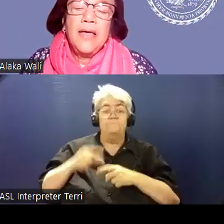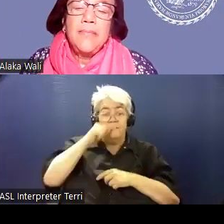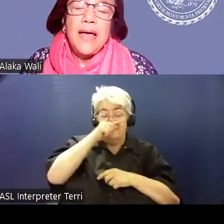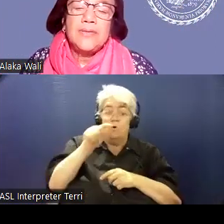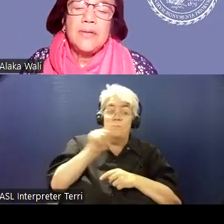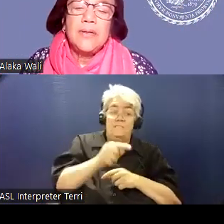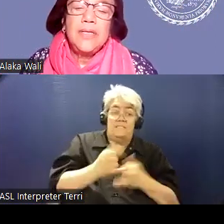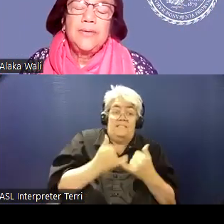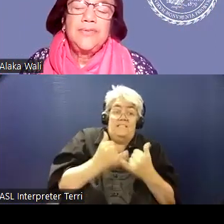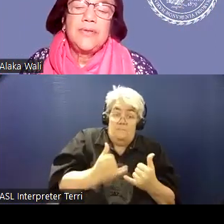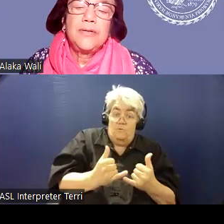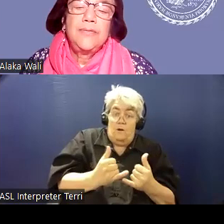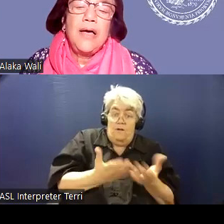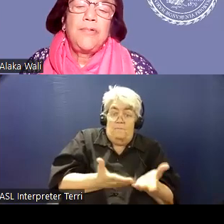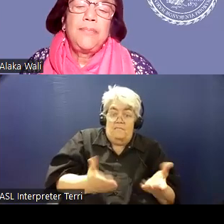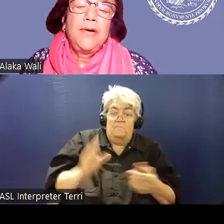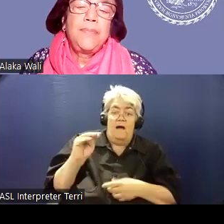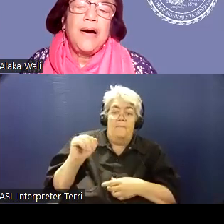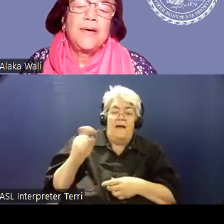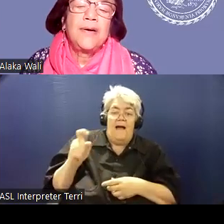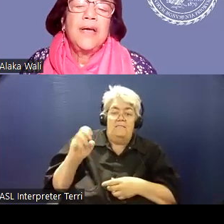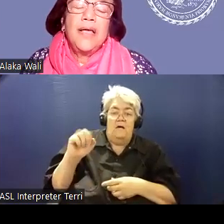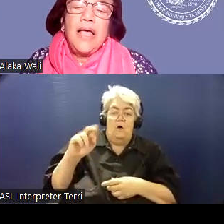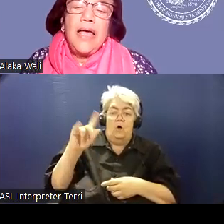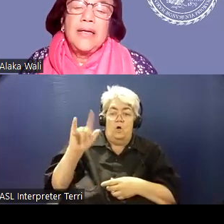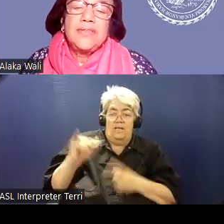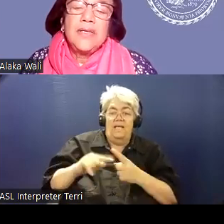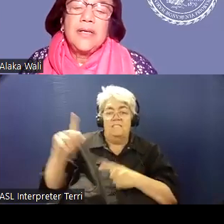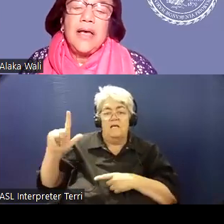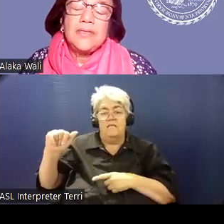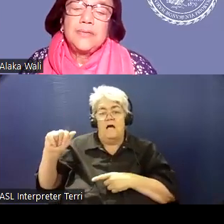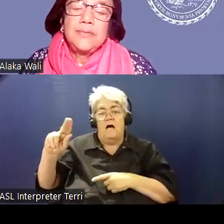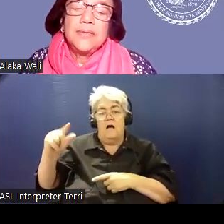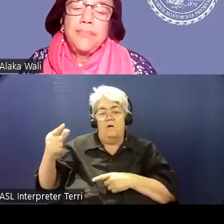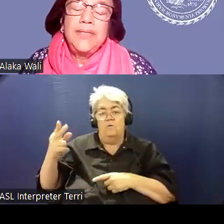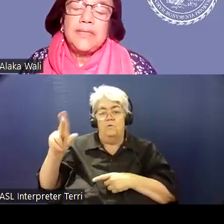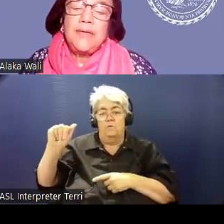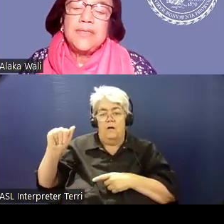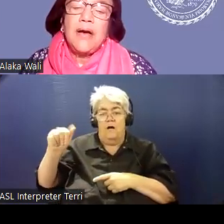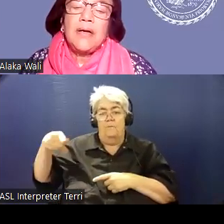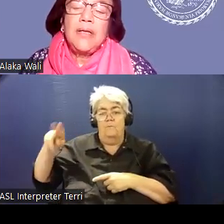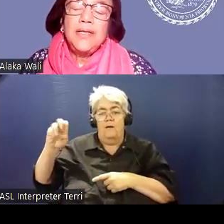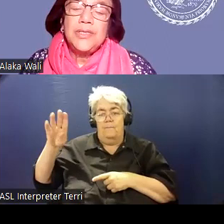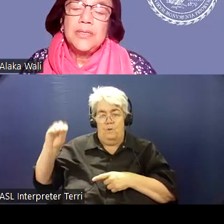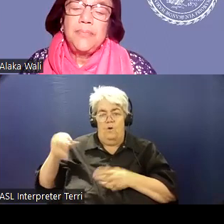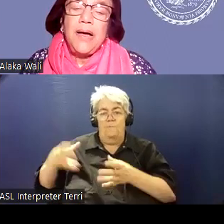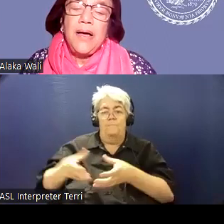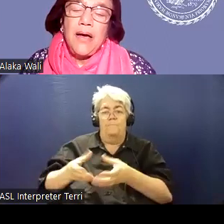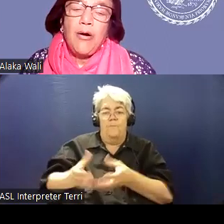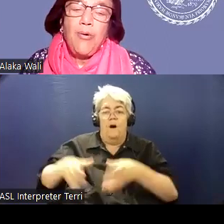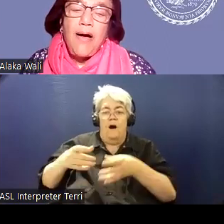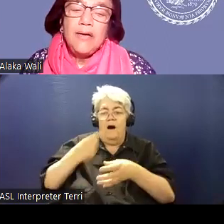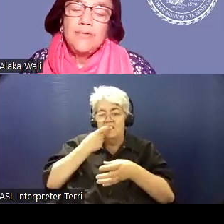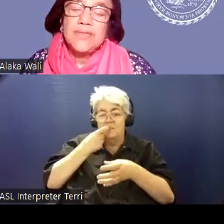by Max Early, who's a Laguna Pueblo potter. And it's sitting next to a piece that was in our collection